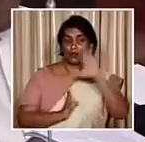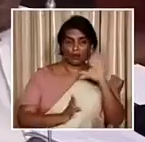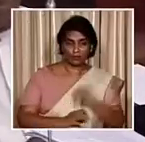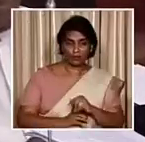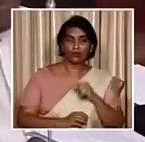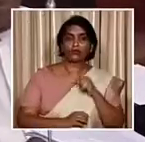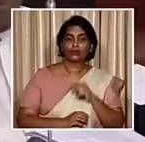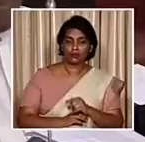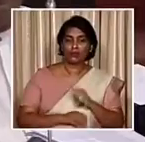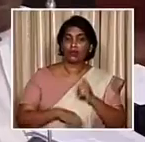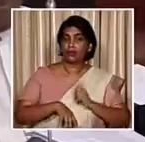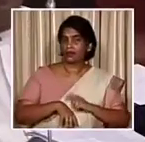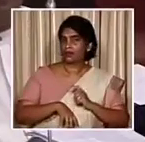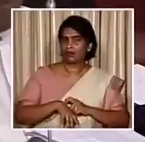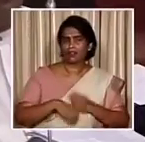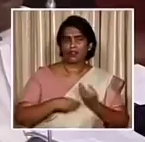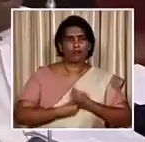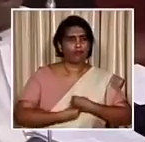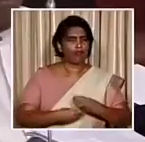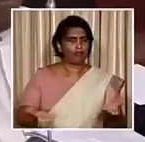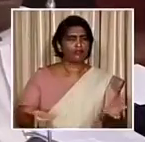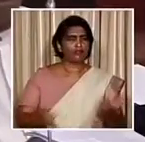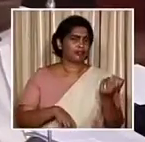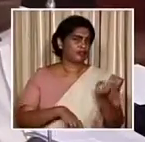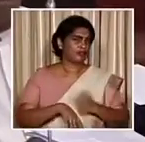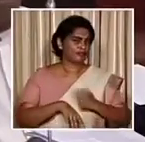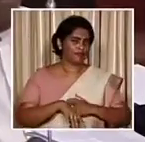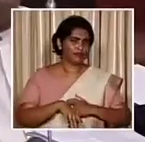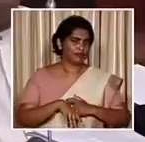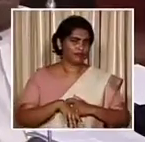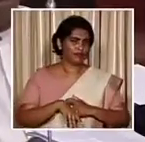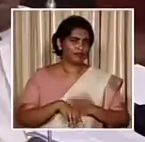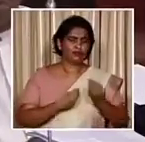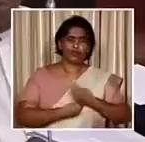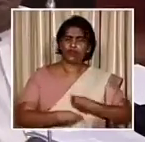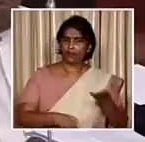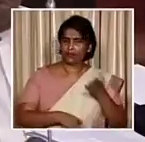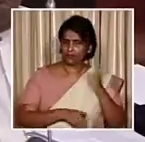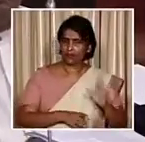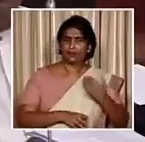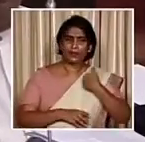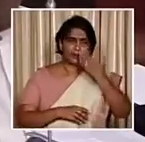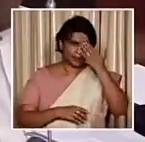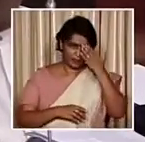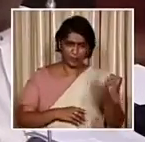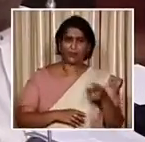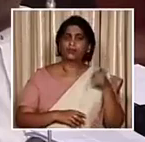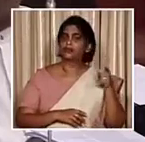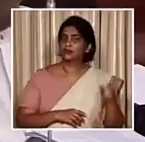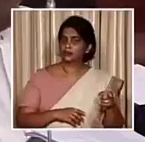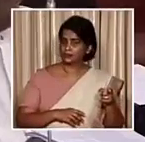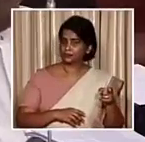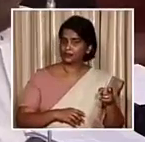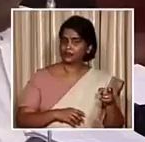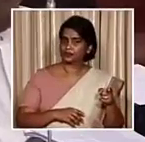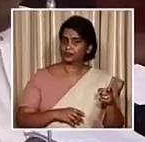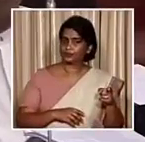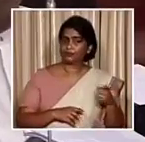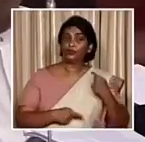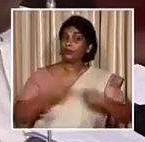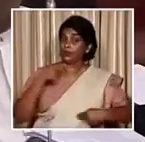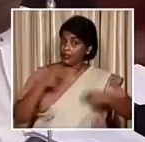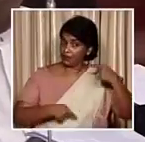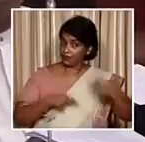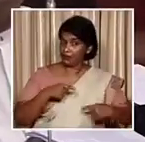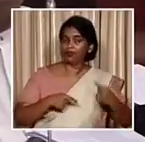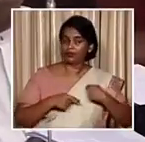wageema maadya gennala thiyenawa waraprasatha kamisiyata. Please matiwara kal dala thiyenawa. Mewa thamai prajathantra maadaya apita